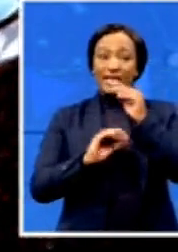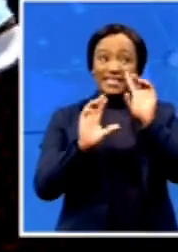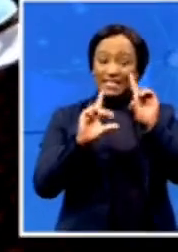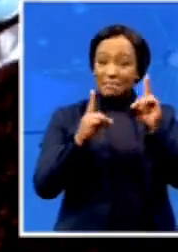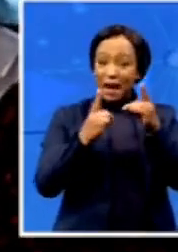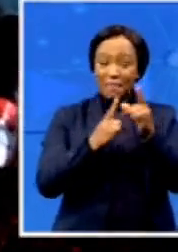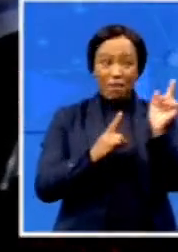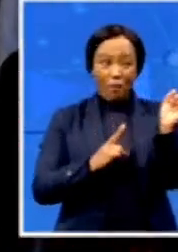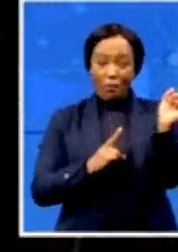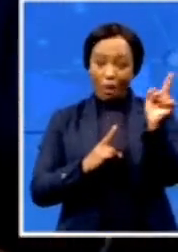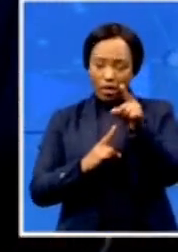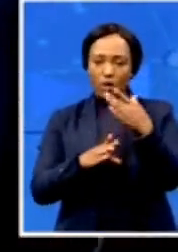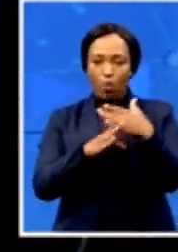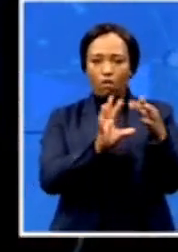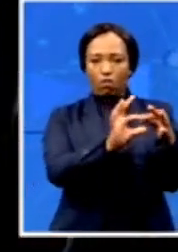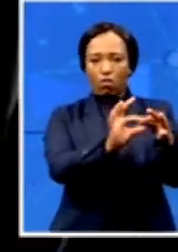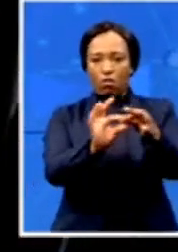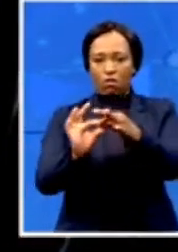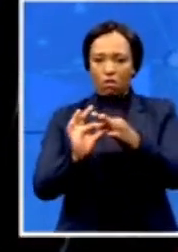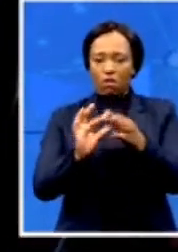mhlawumbe nge-uniform nangencwadi